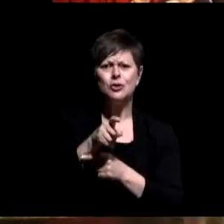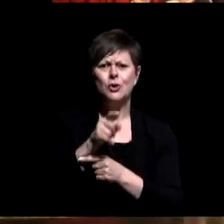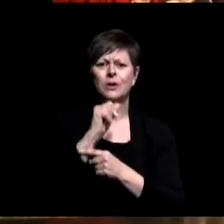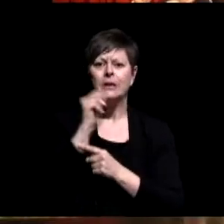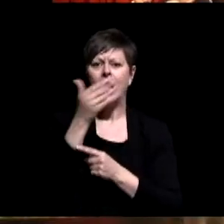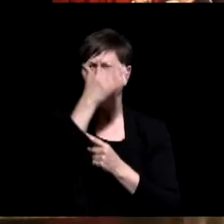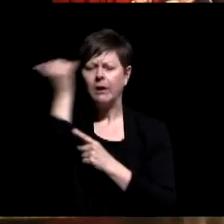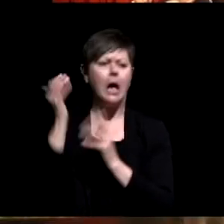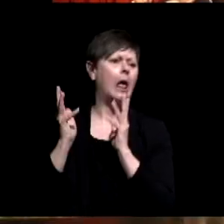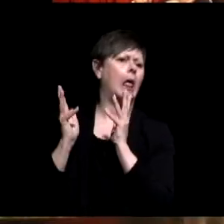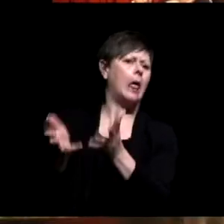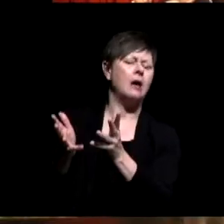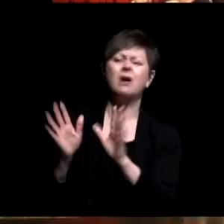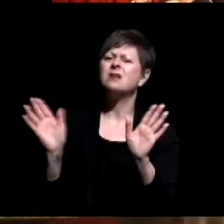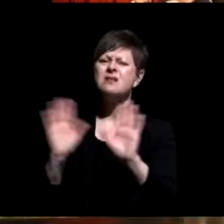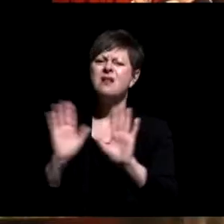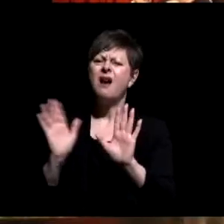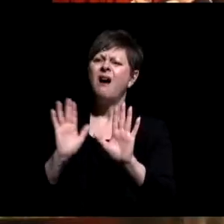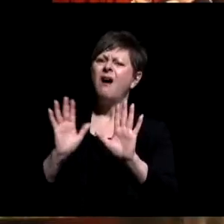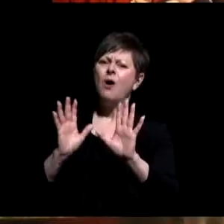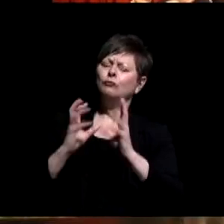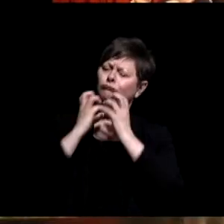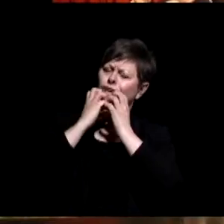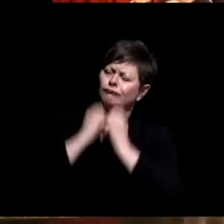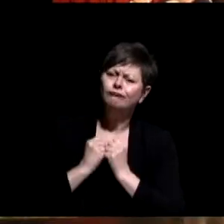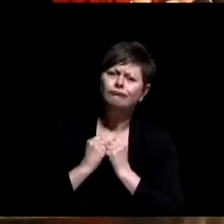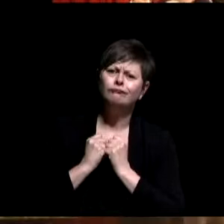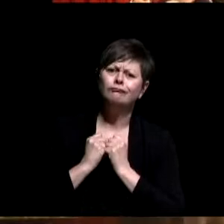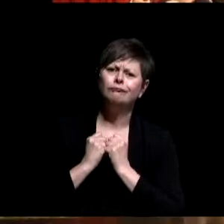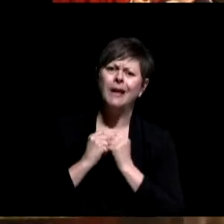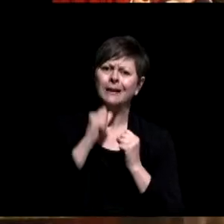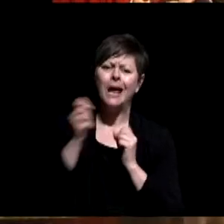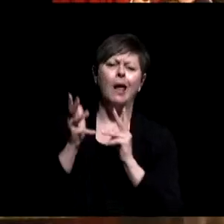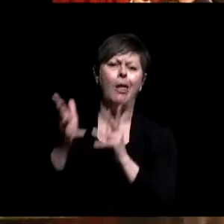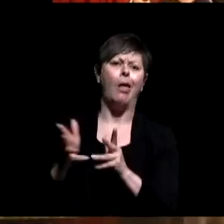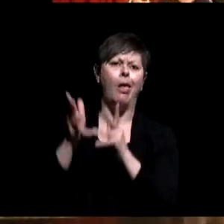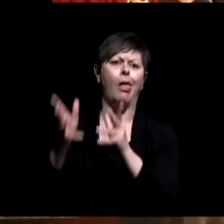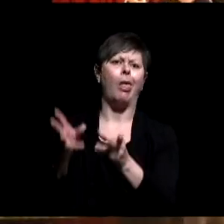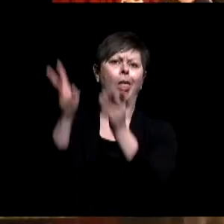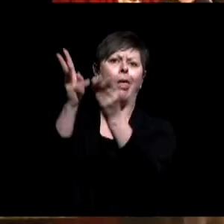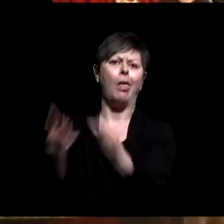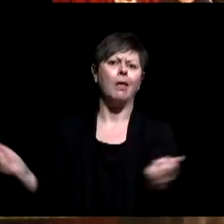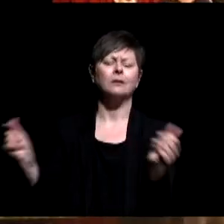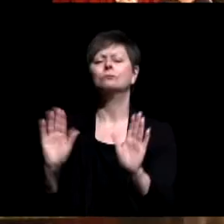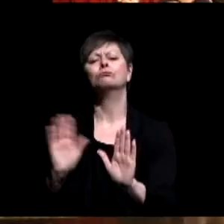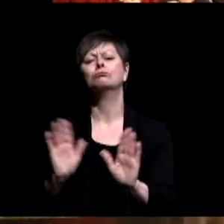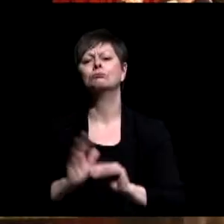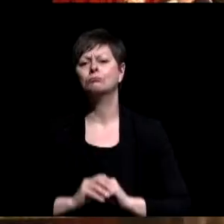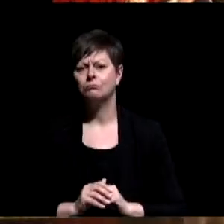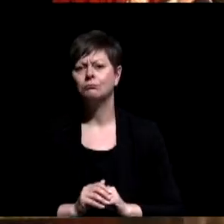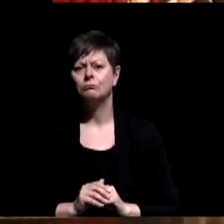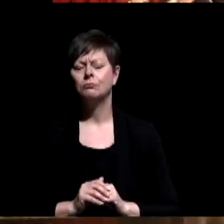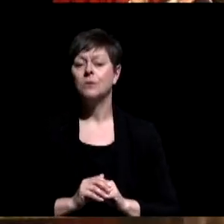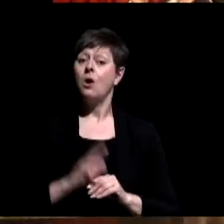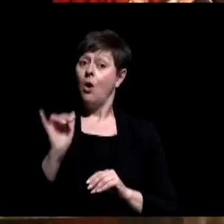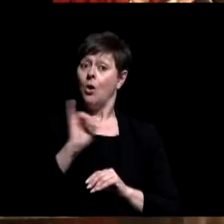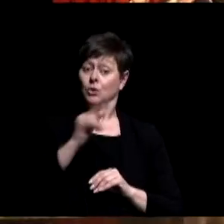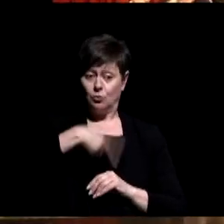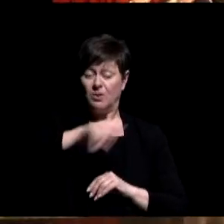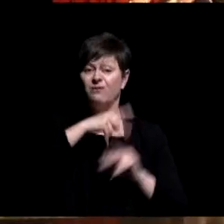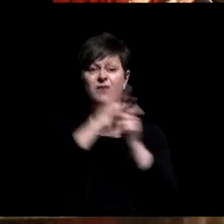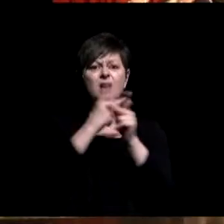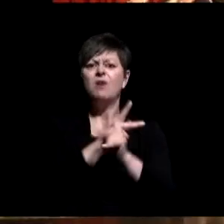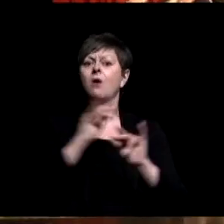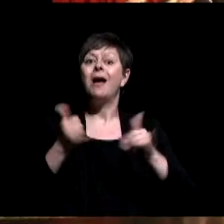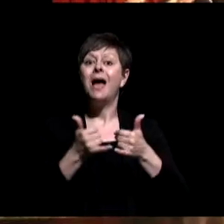forgotten, embraced, and not let die on the vine. They found innovative ways to approach climate crisis and